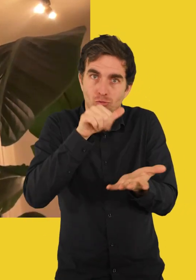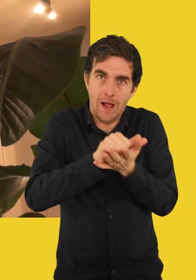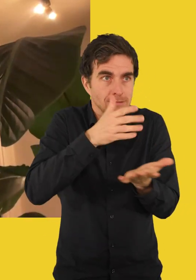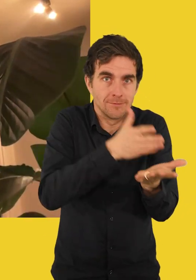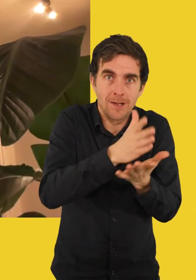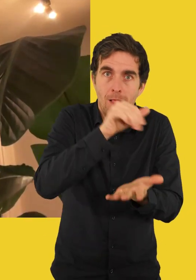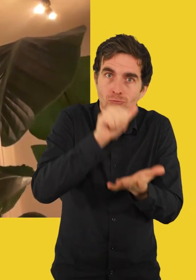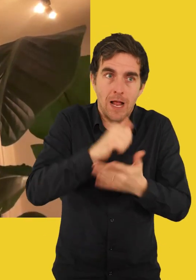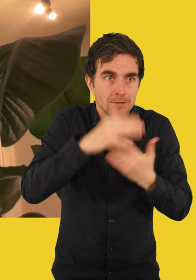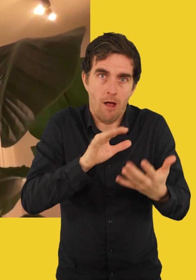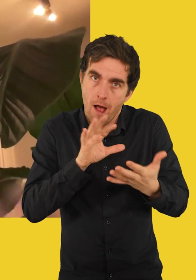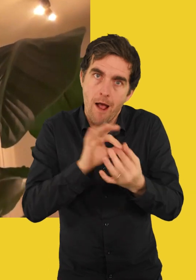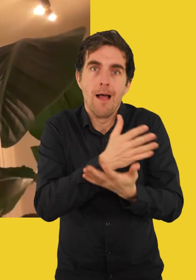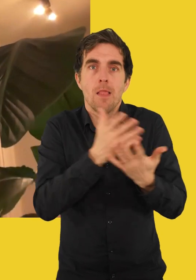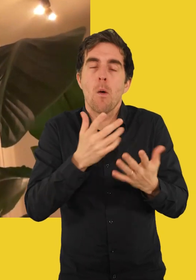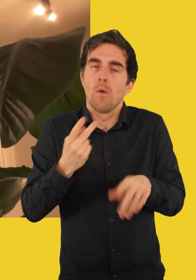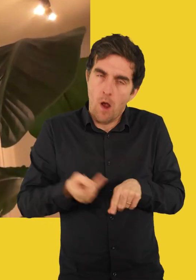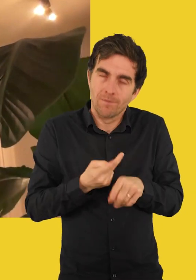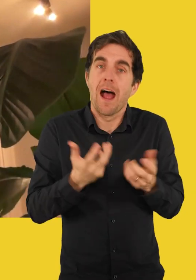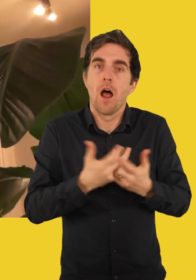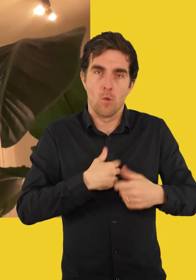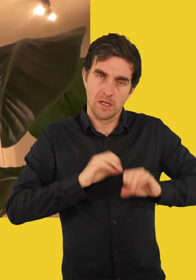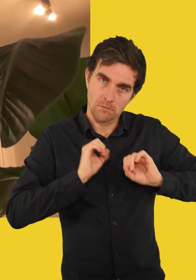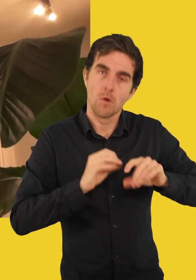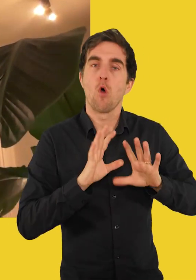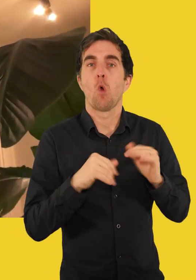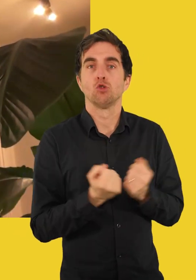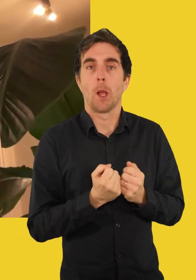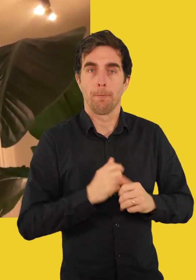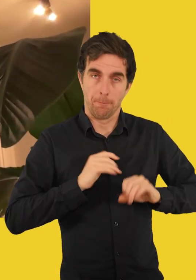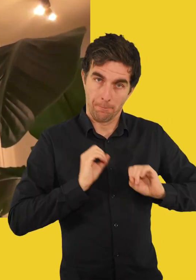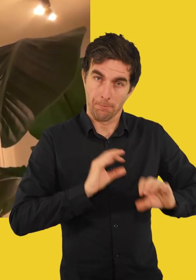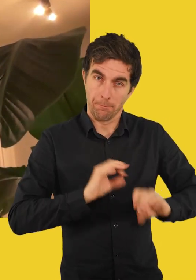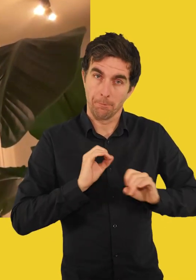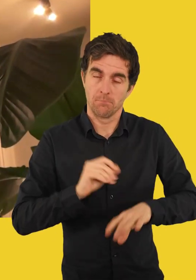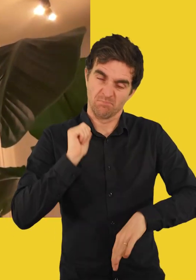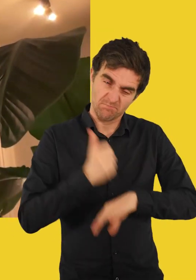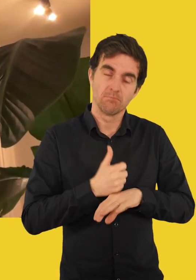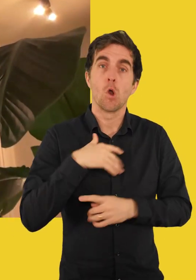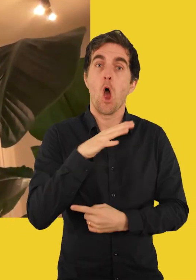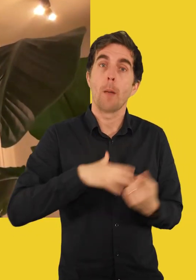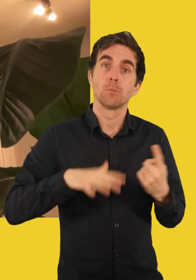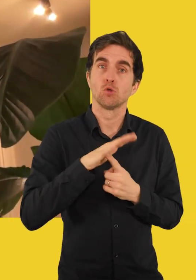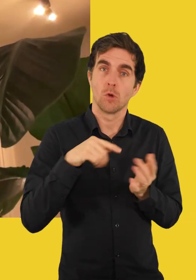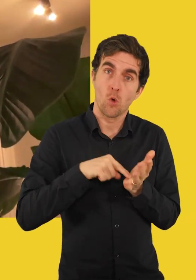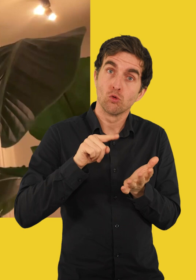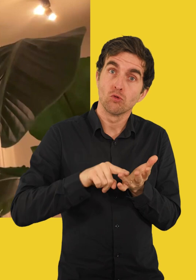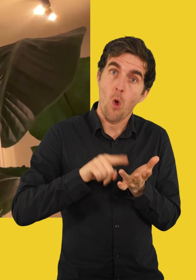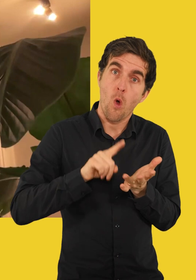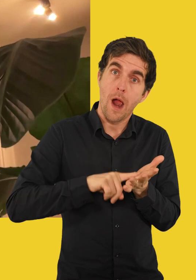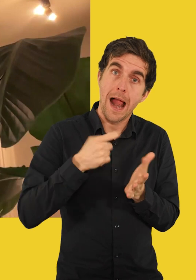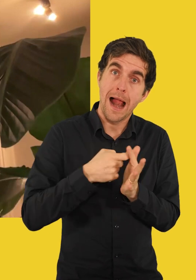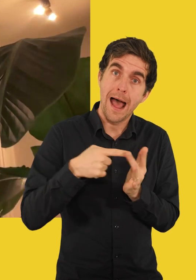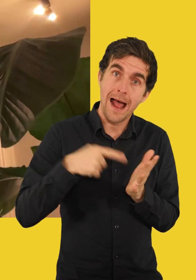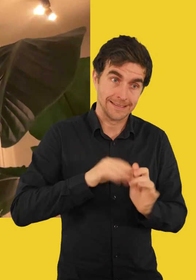us or with someone else. And we often do this by delivering workshops, which is based on our community toolkit for